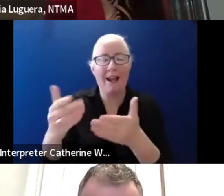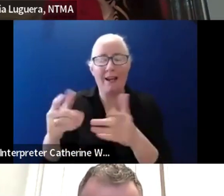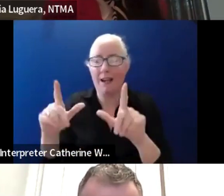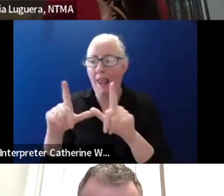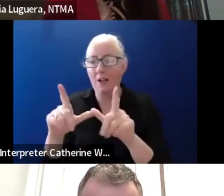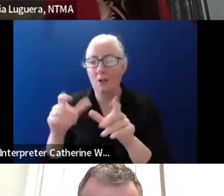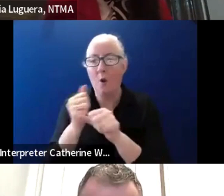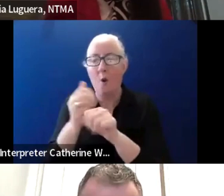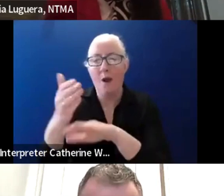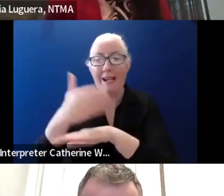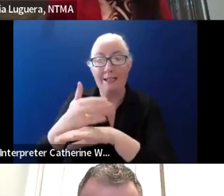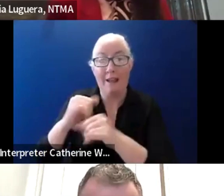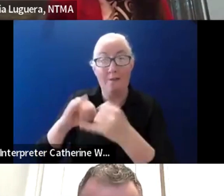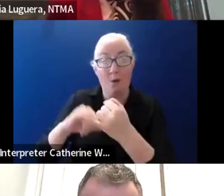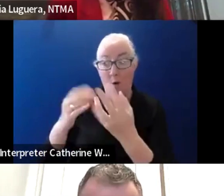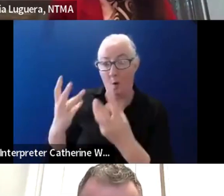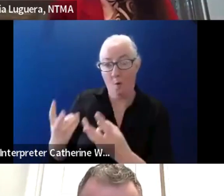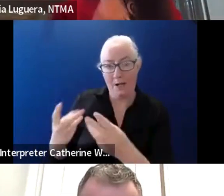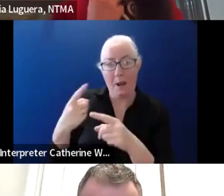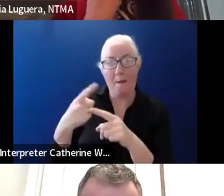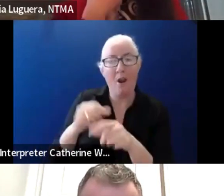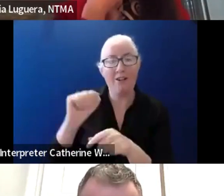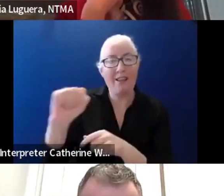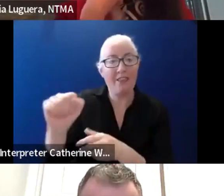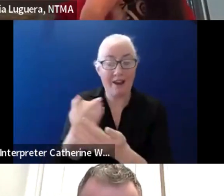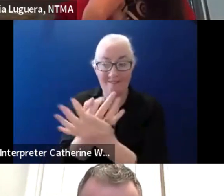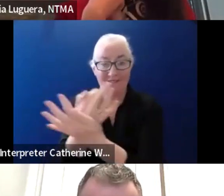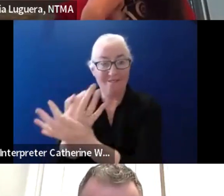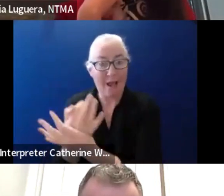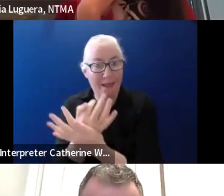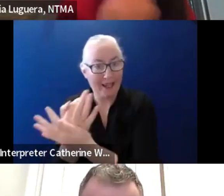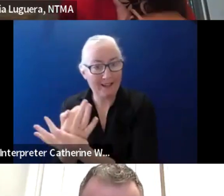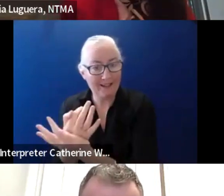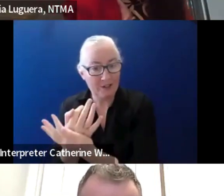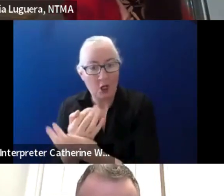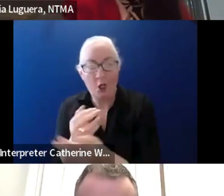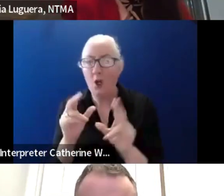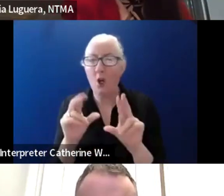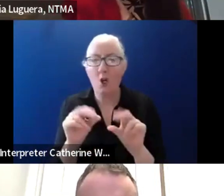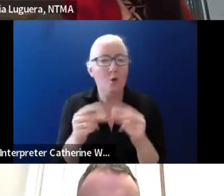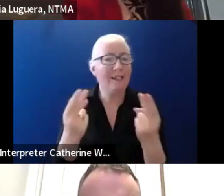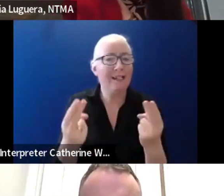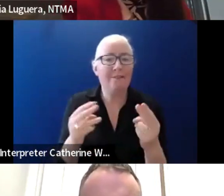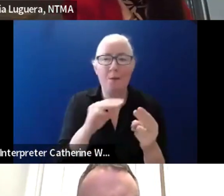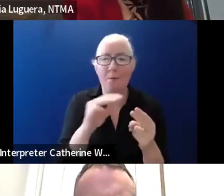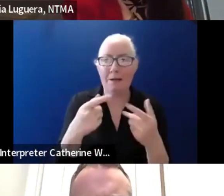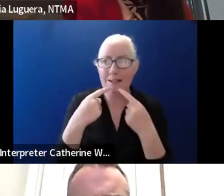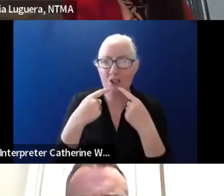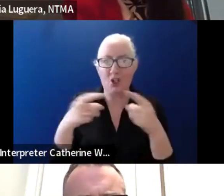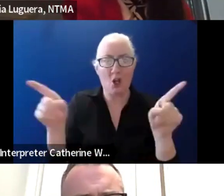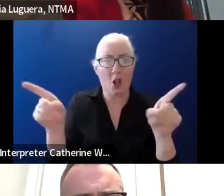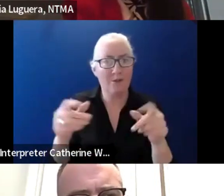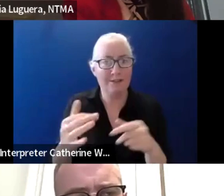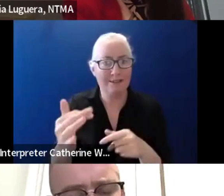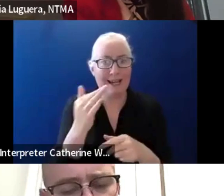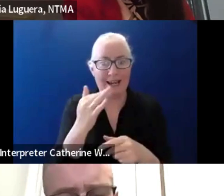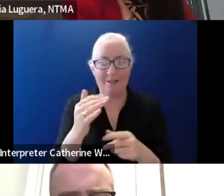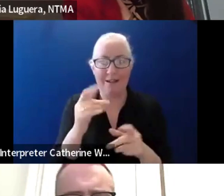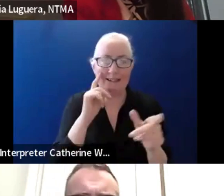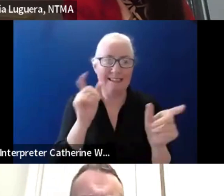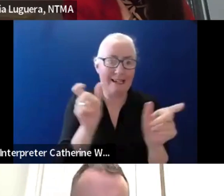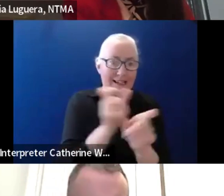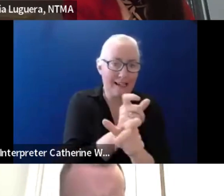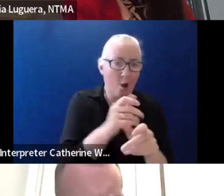all of the staff who want it, plus their families. And there's no need for people to disclose that they may have a condition like dyslexia